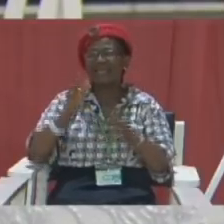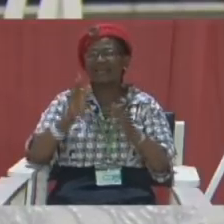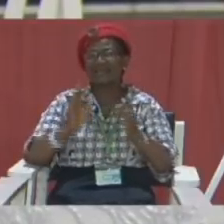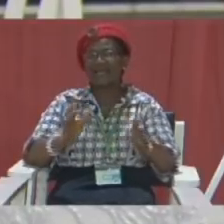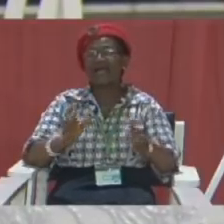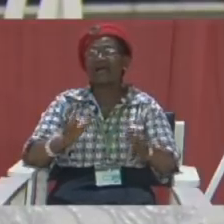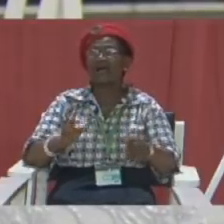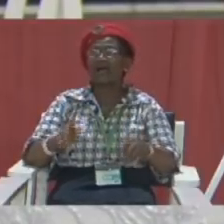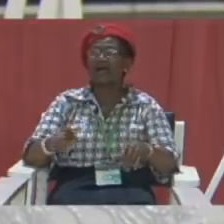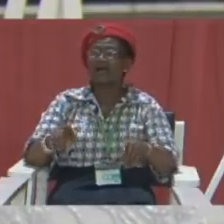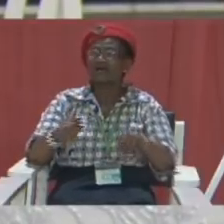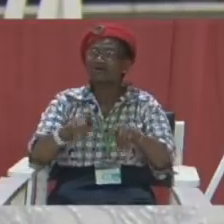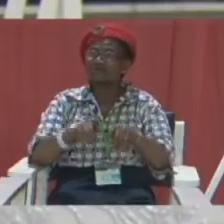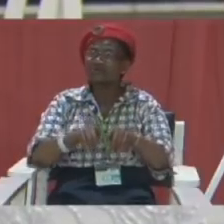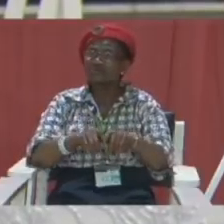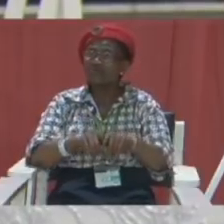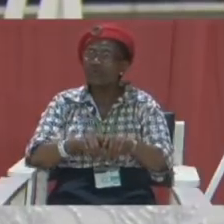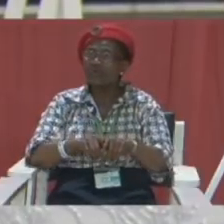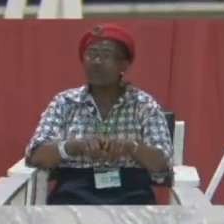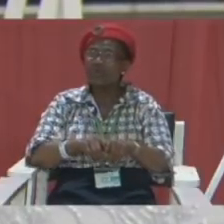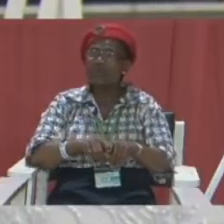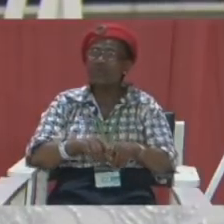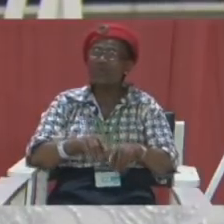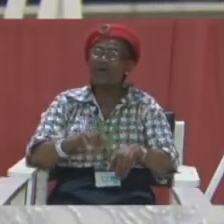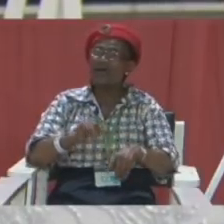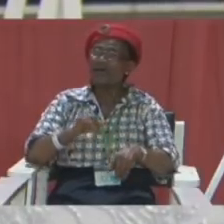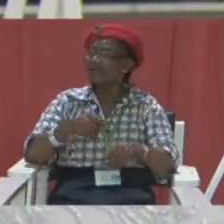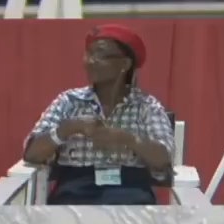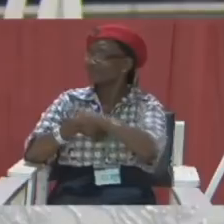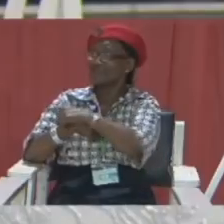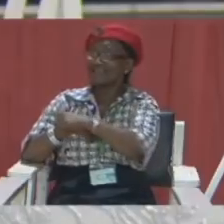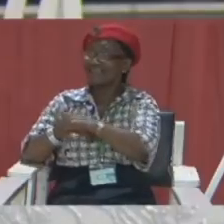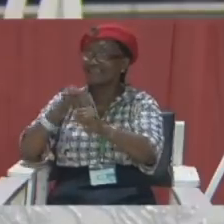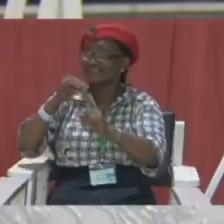I too do not know that being 80 will be so sweet.